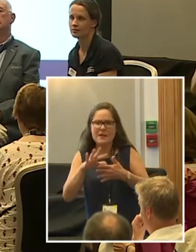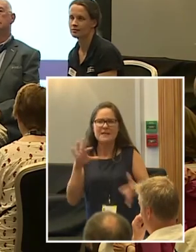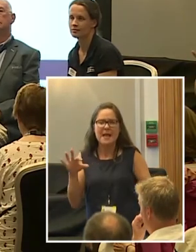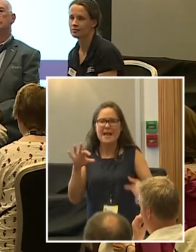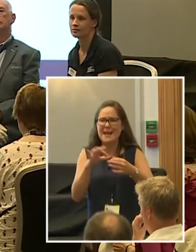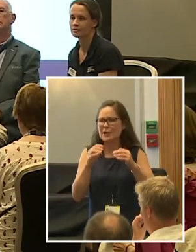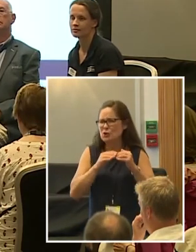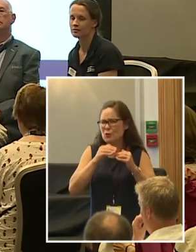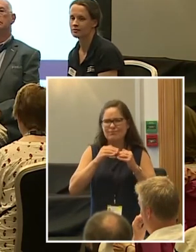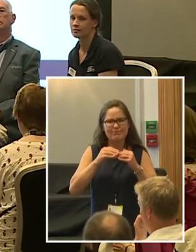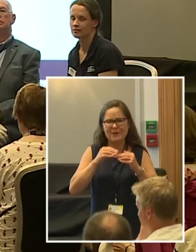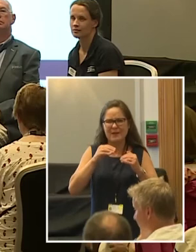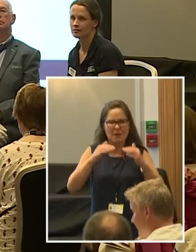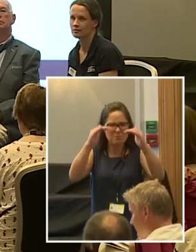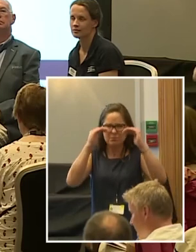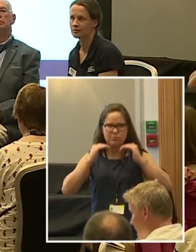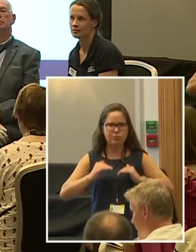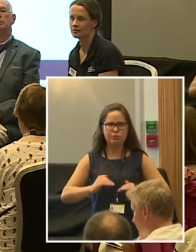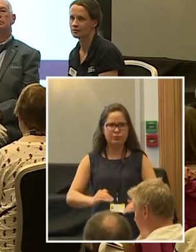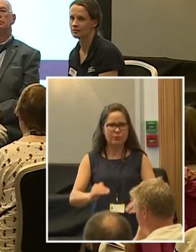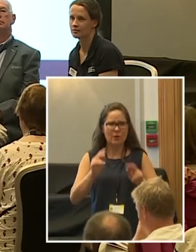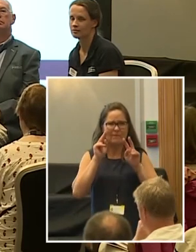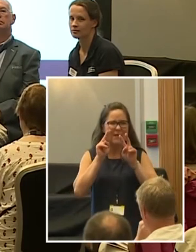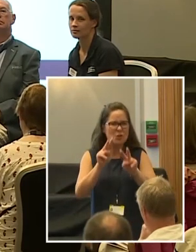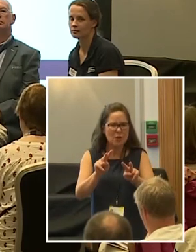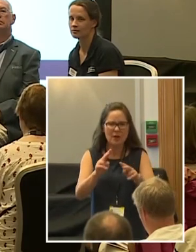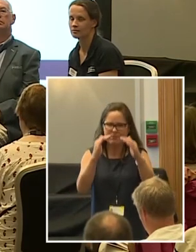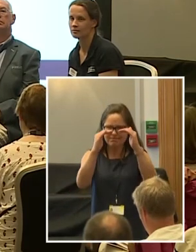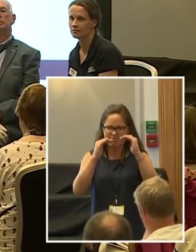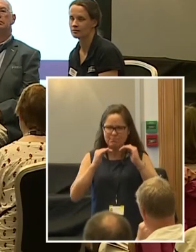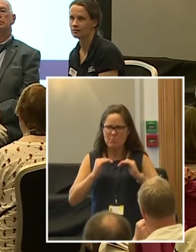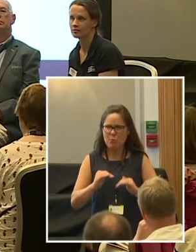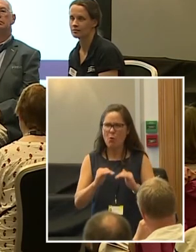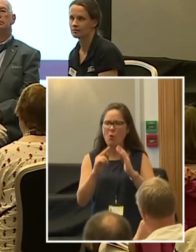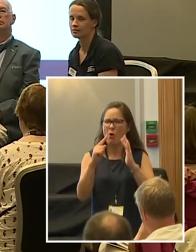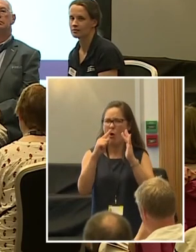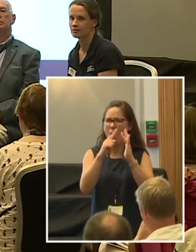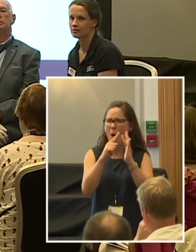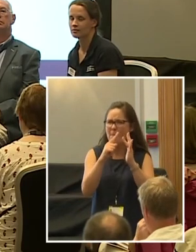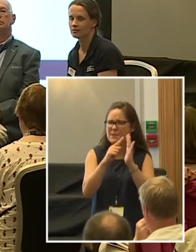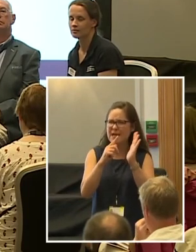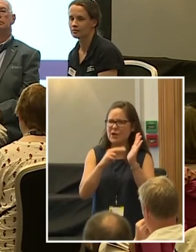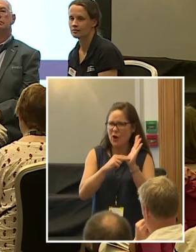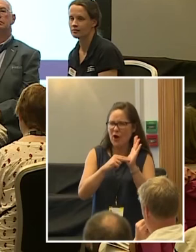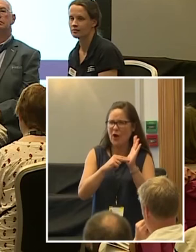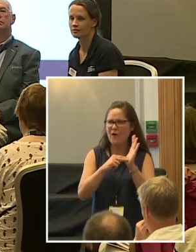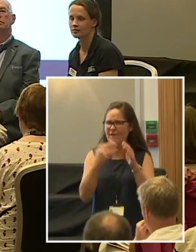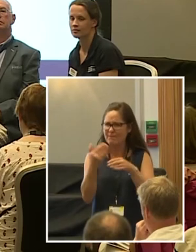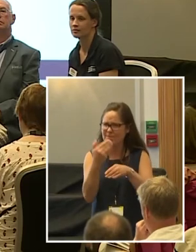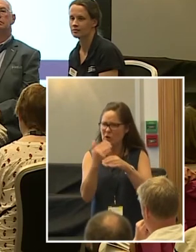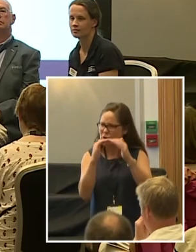any cause? So it can be due to people who have very poor optic nerve function or people with very